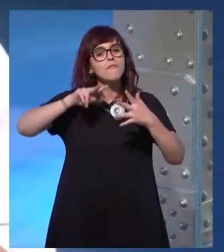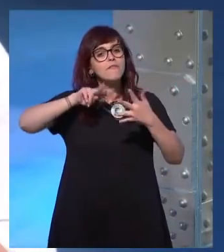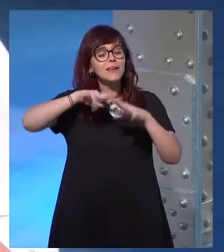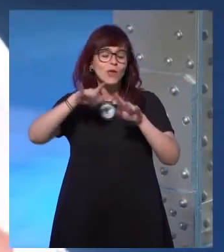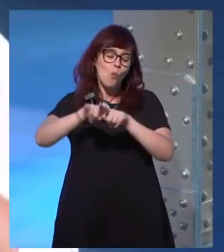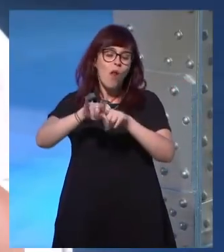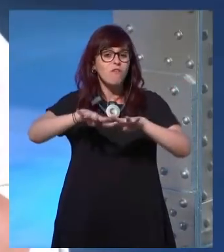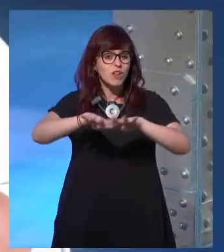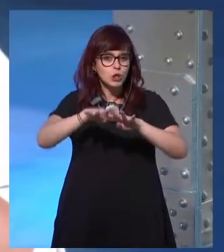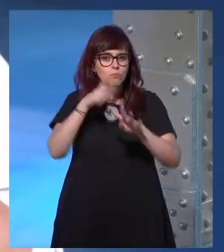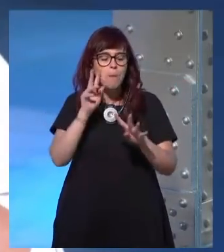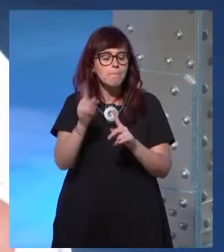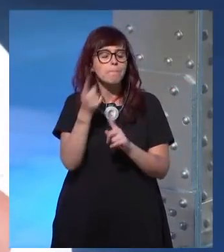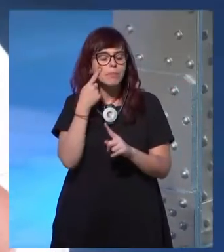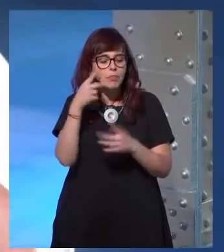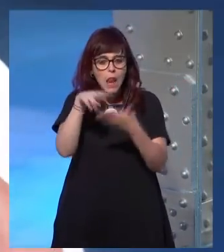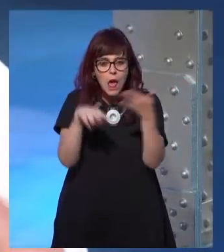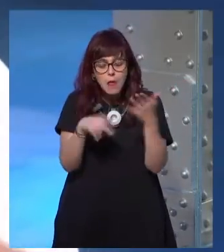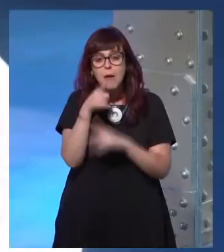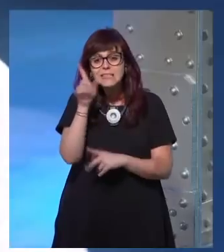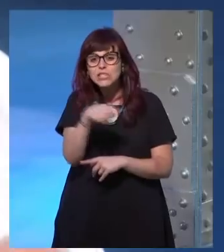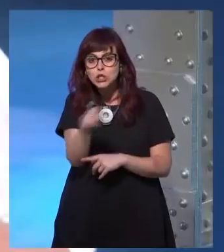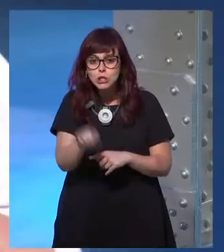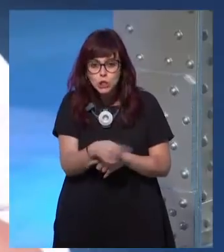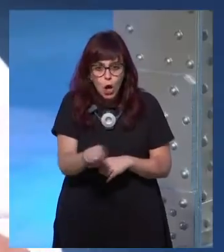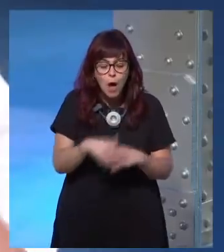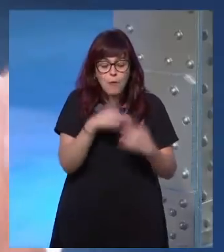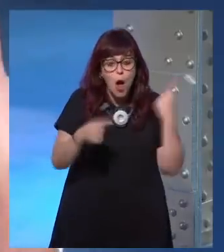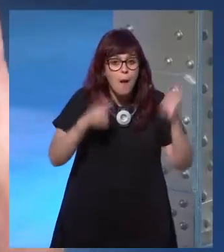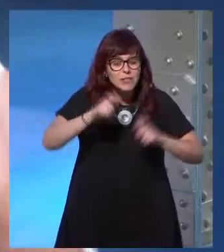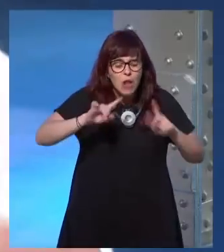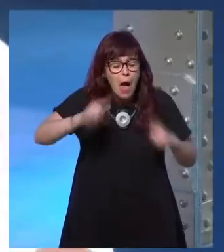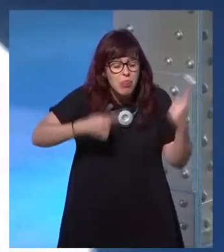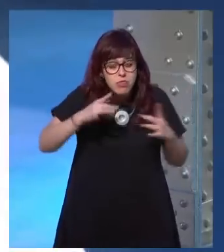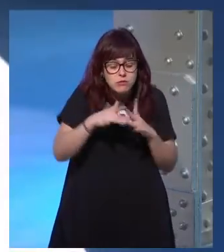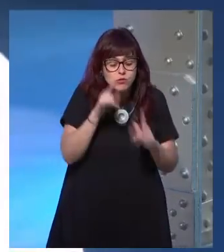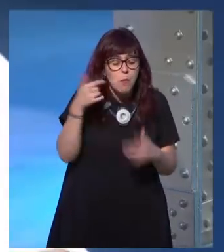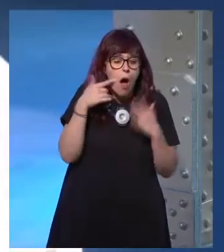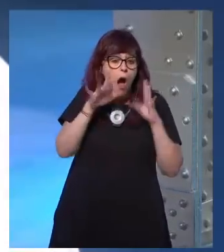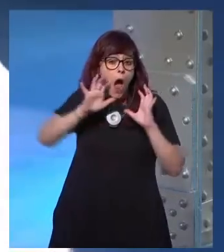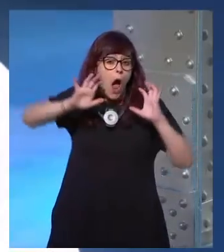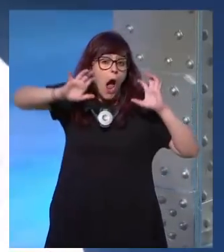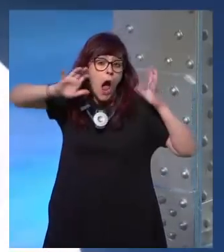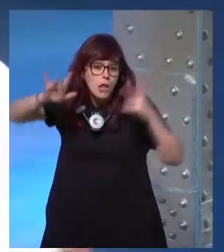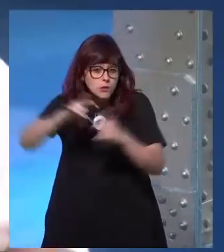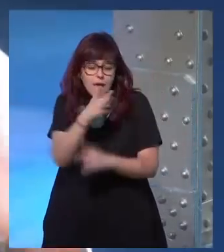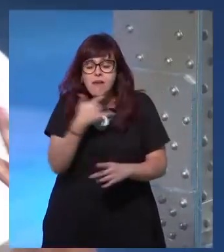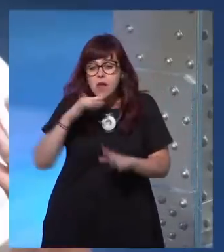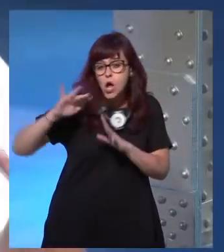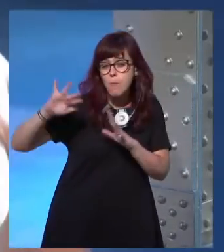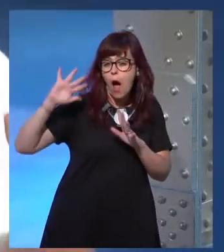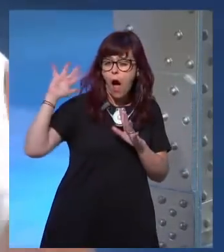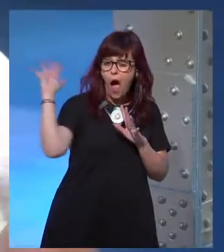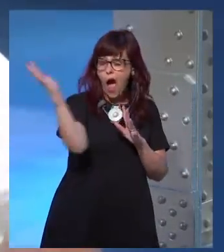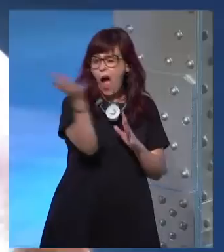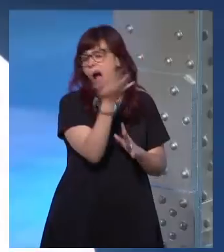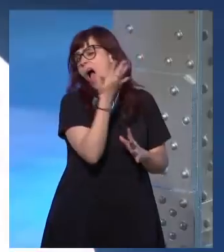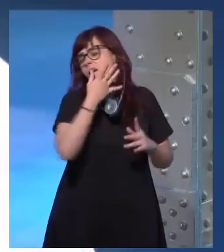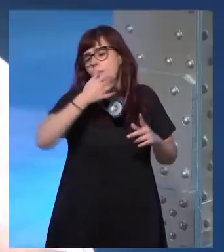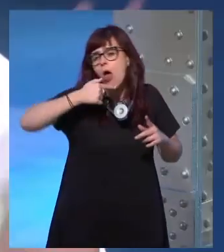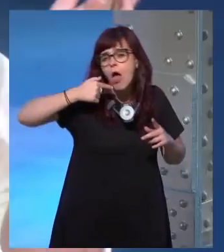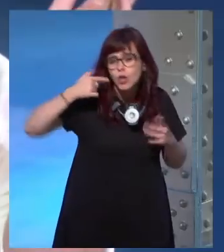you're reading this, and it's destroying you in your soul. And so the idea that, like, I'm going